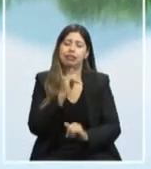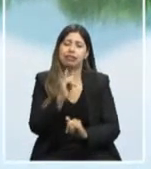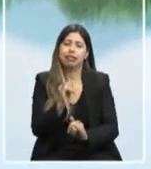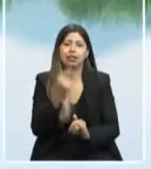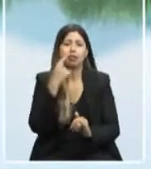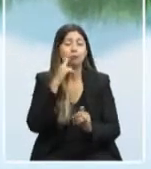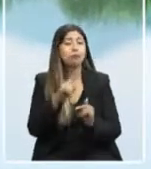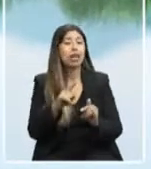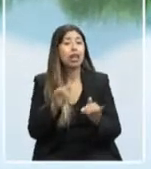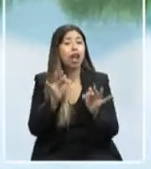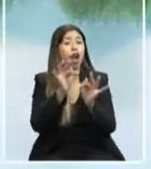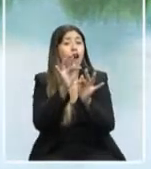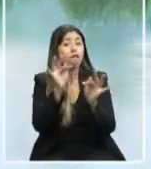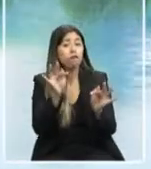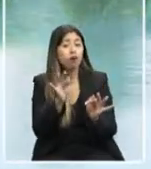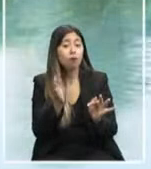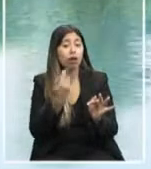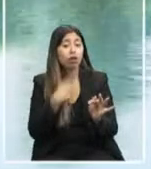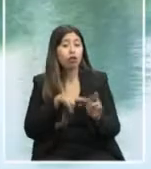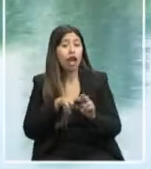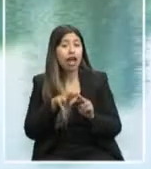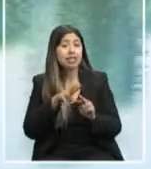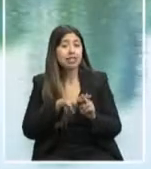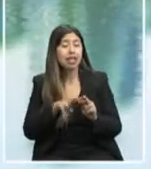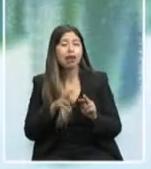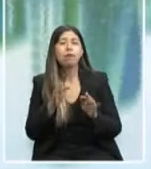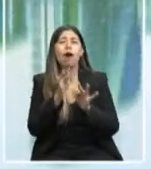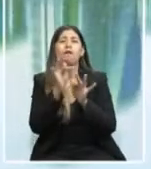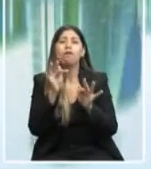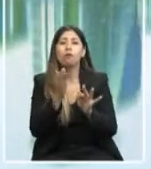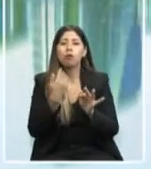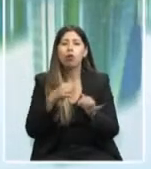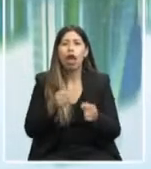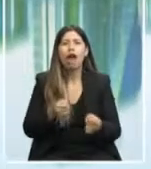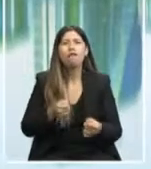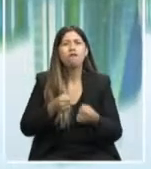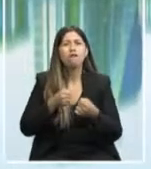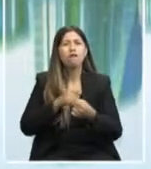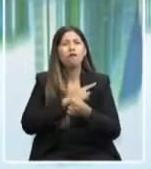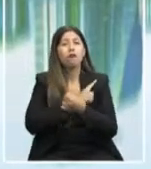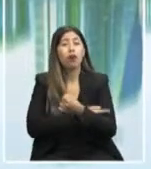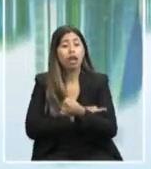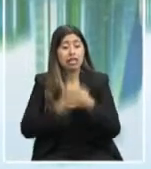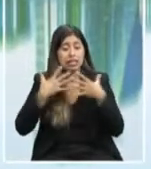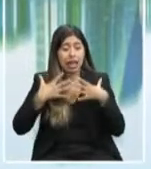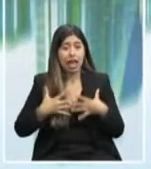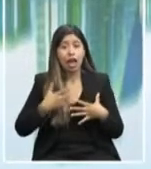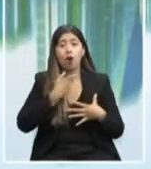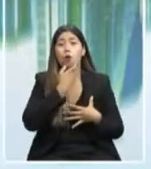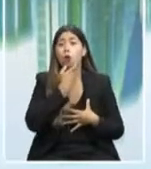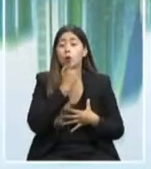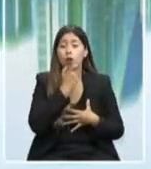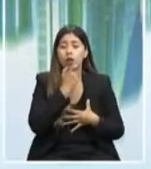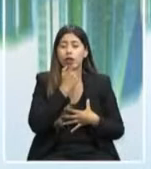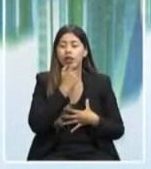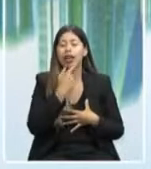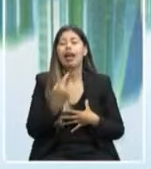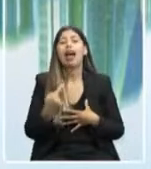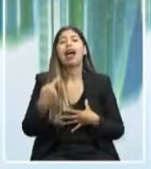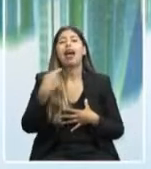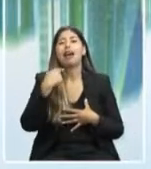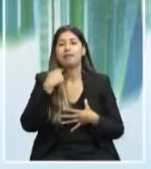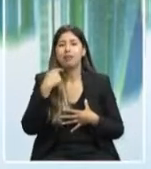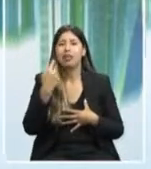way that we apply forces on our bones affect their shape, and this might